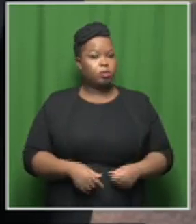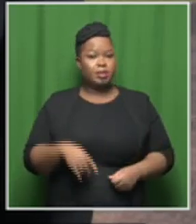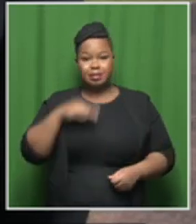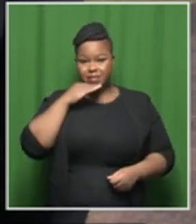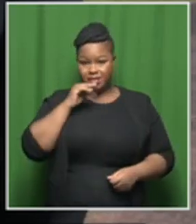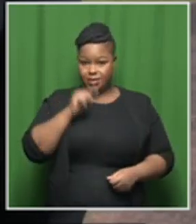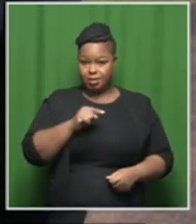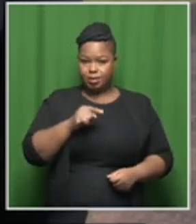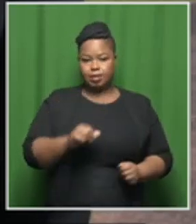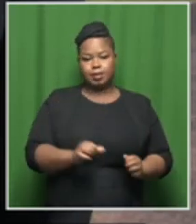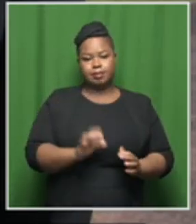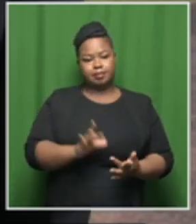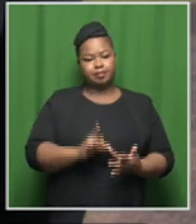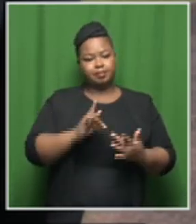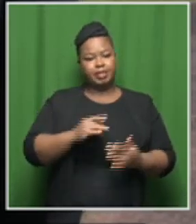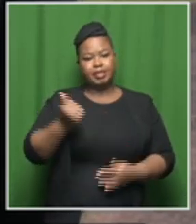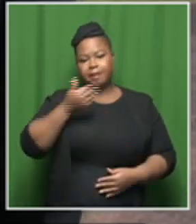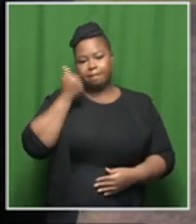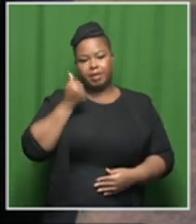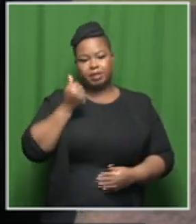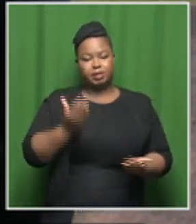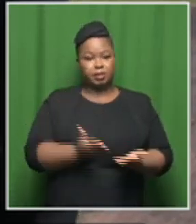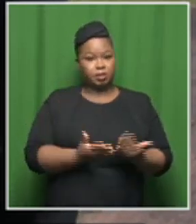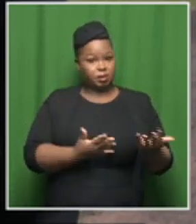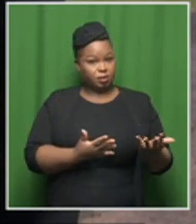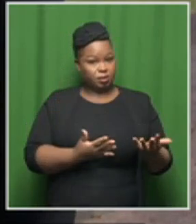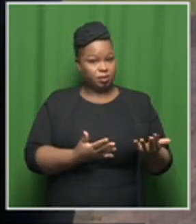Alfred a destination of choice for these learners?